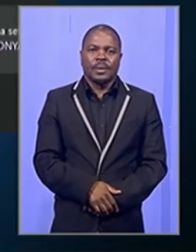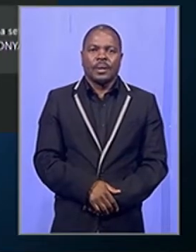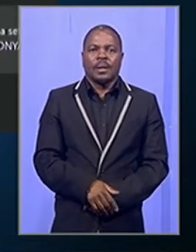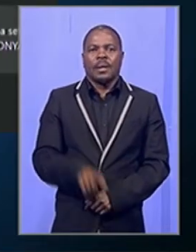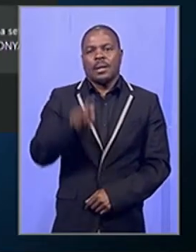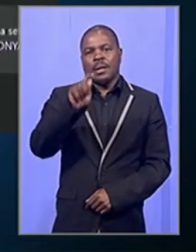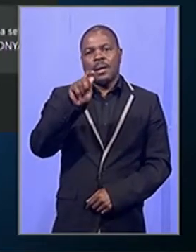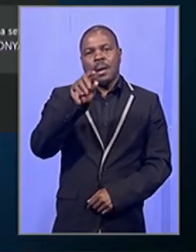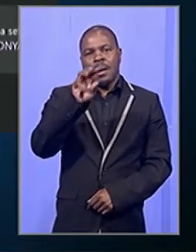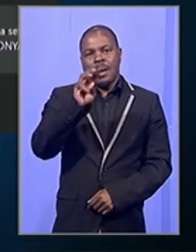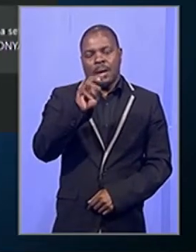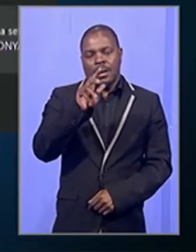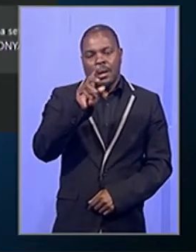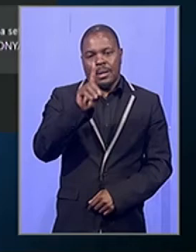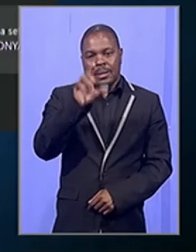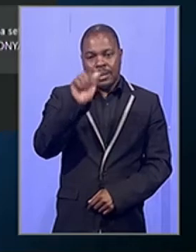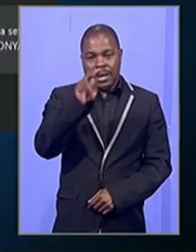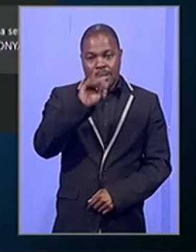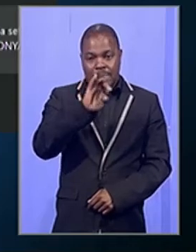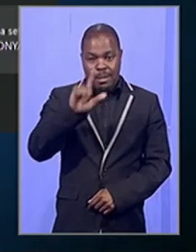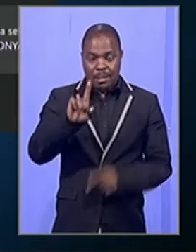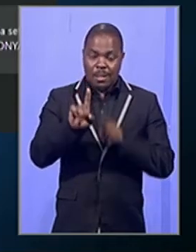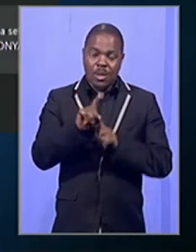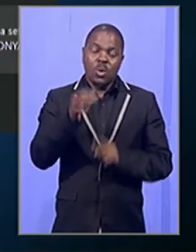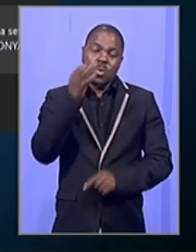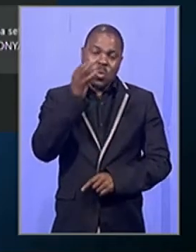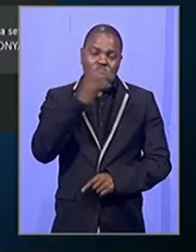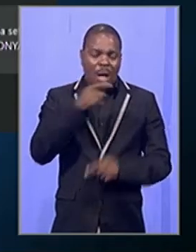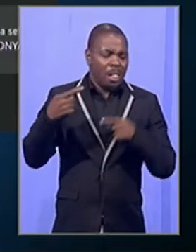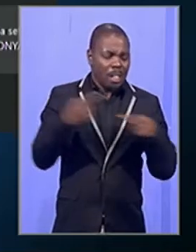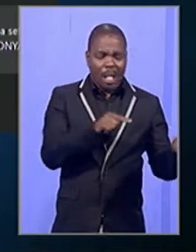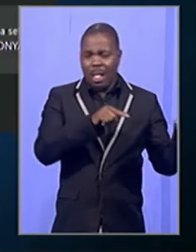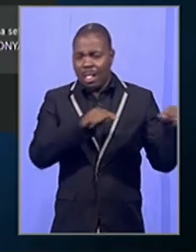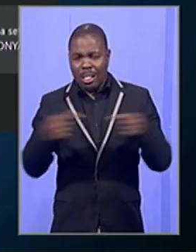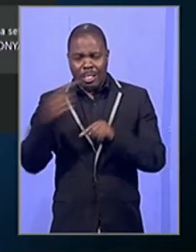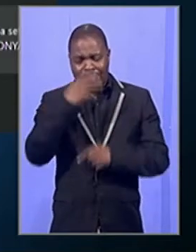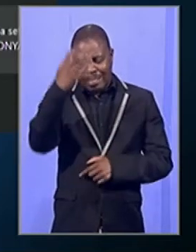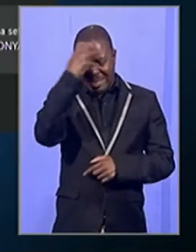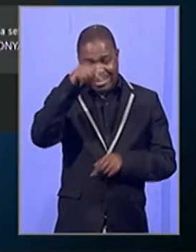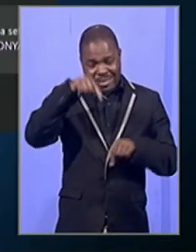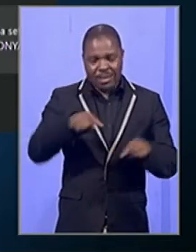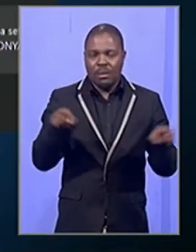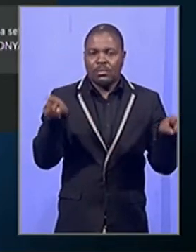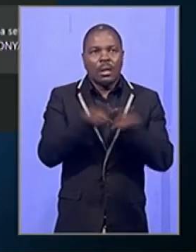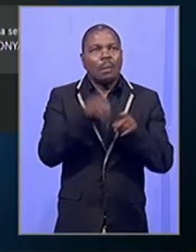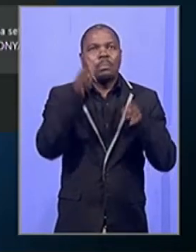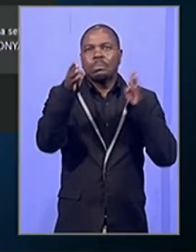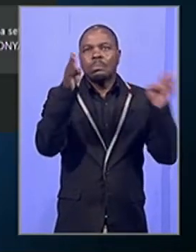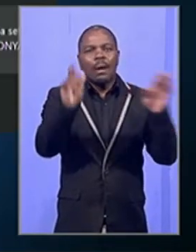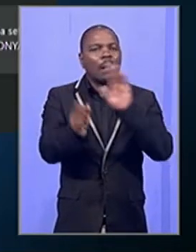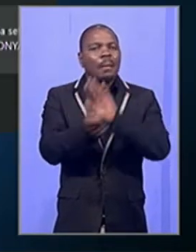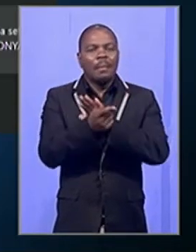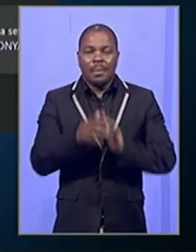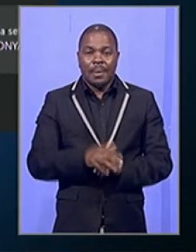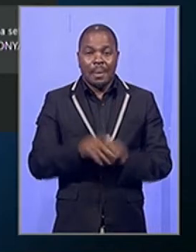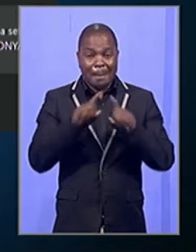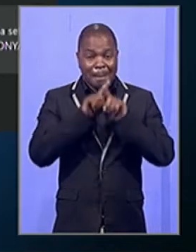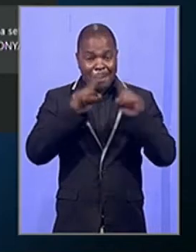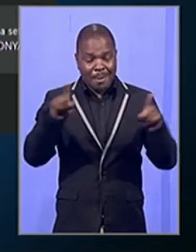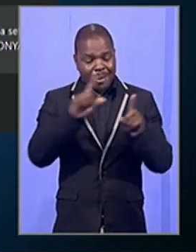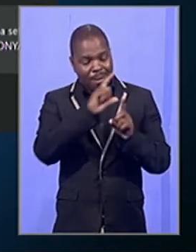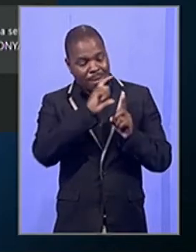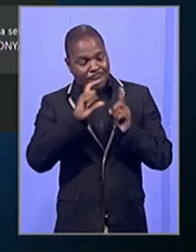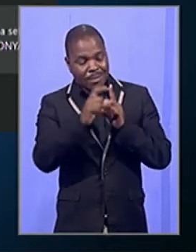Makgatlela Daniel Tameng taba ya go baka bogoši e fetogile setlwaedi matšatšing a bjale empa setšo se